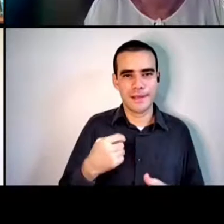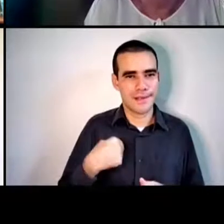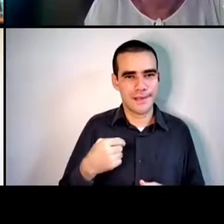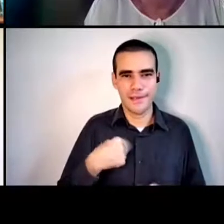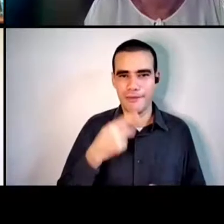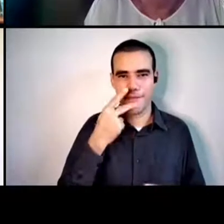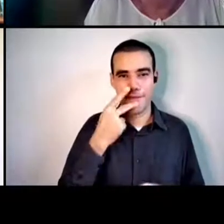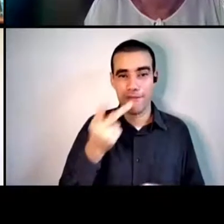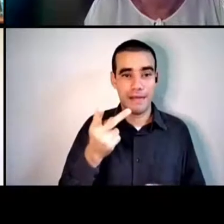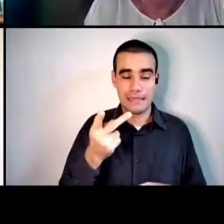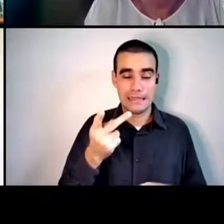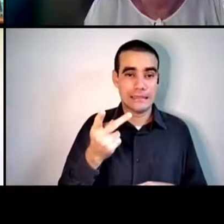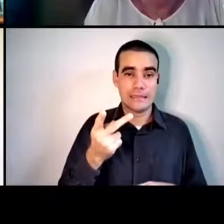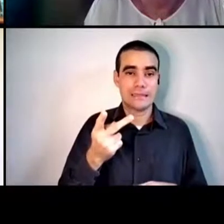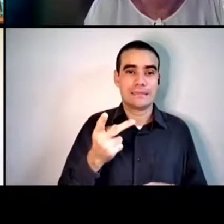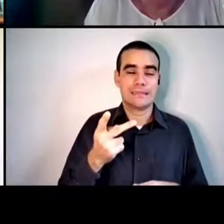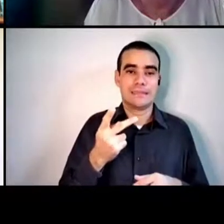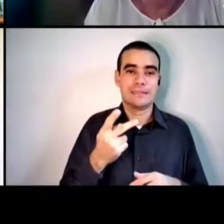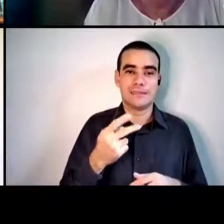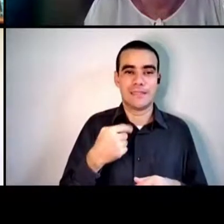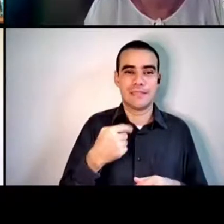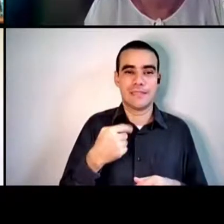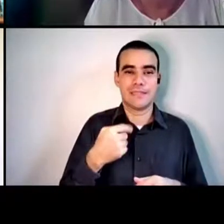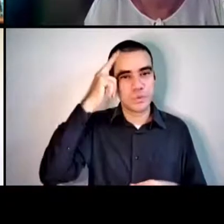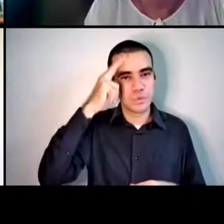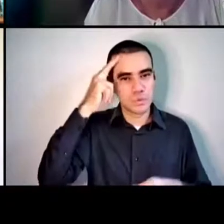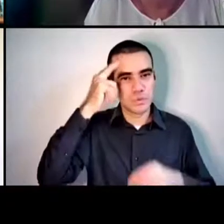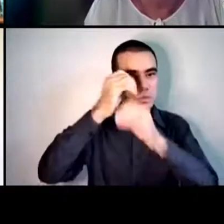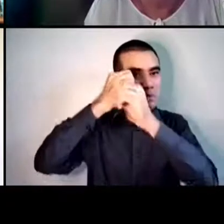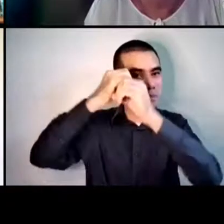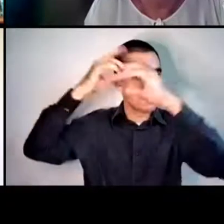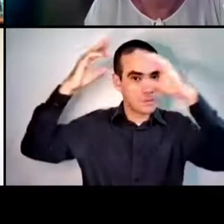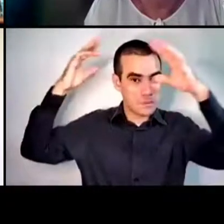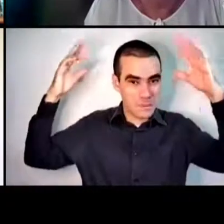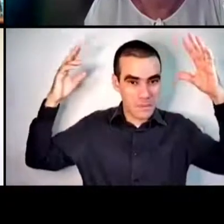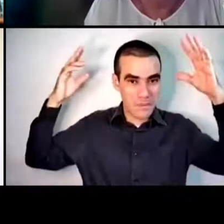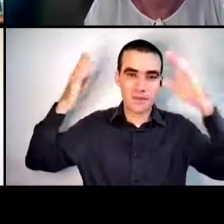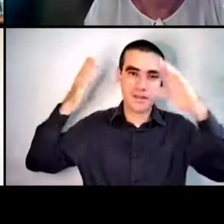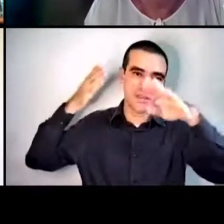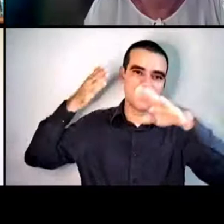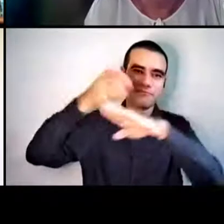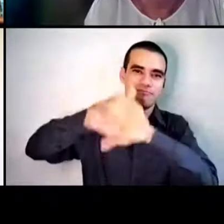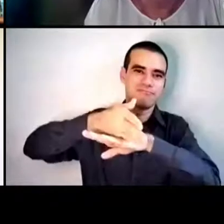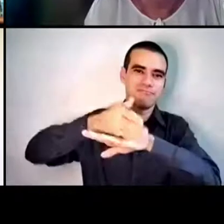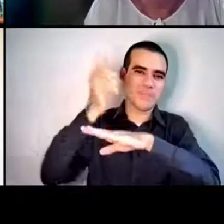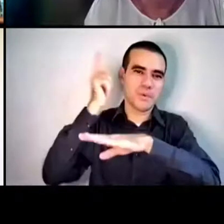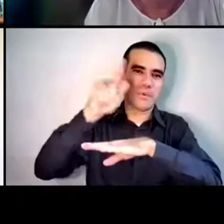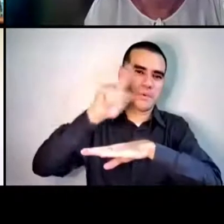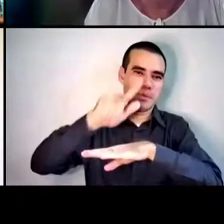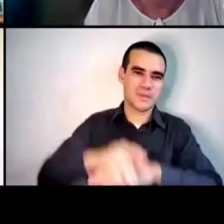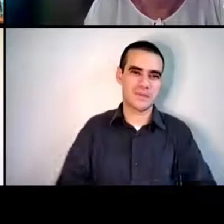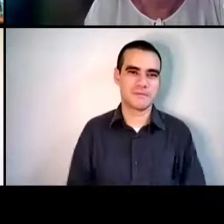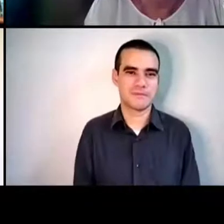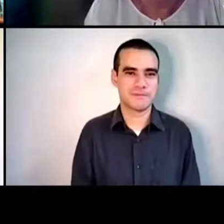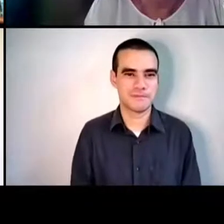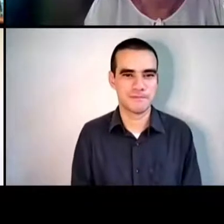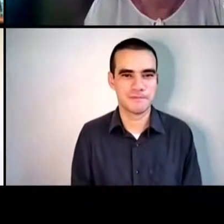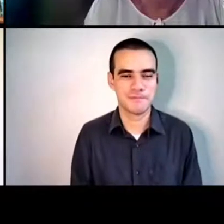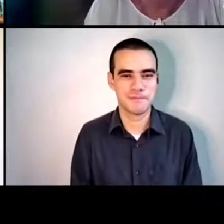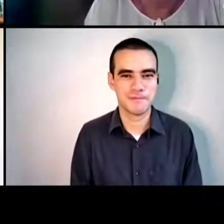It's a little exaggeration of my part, but I like to dream big in order to reach things.